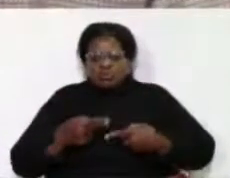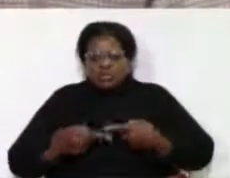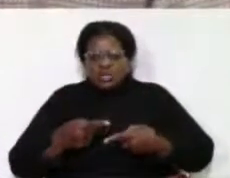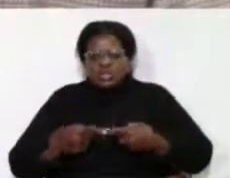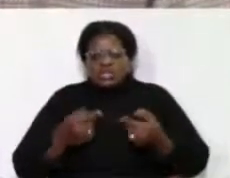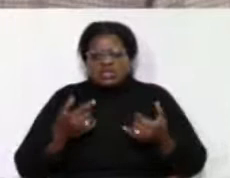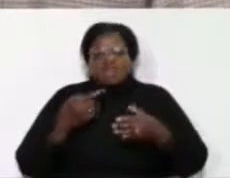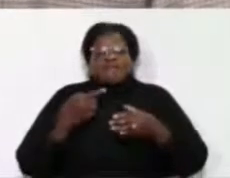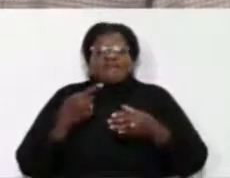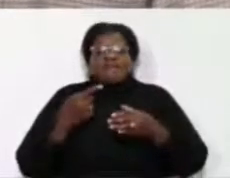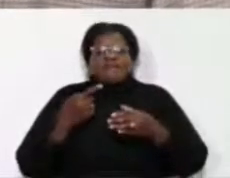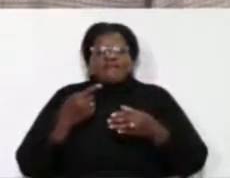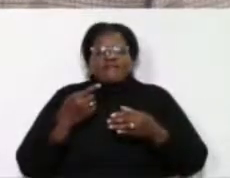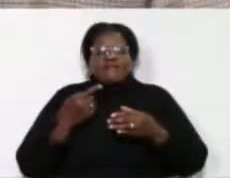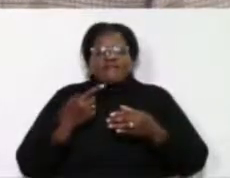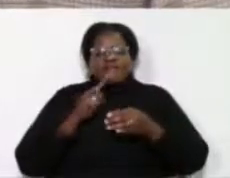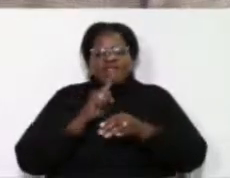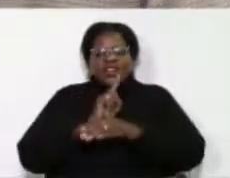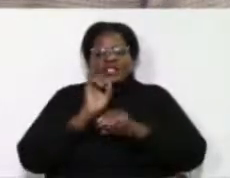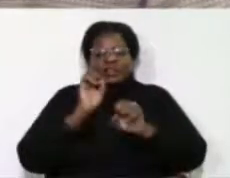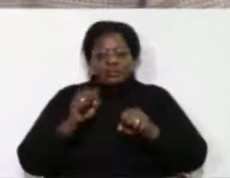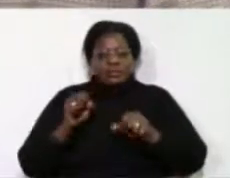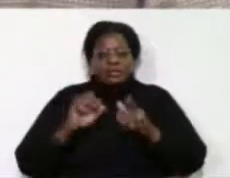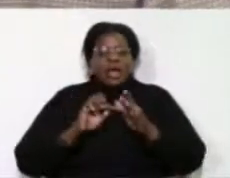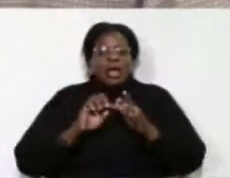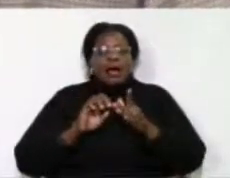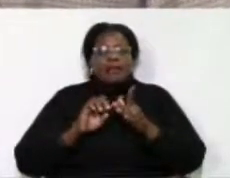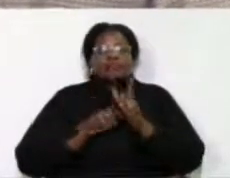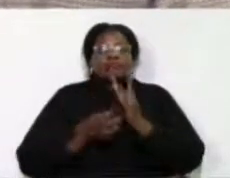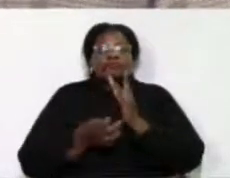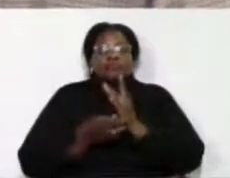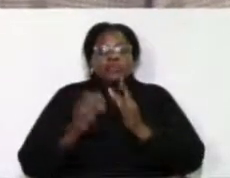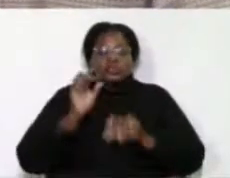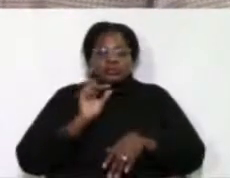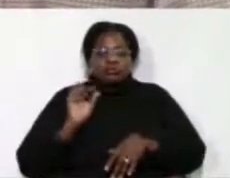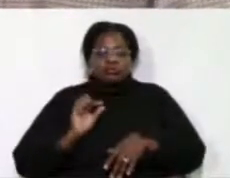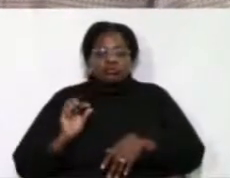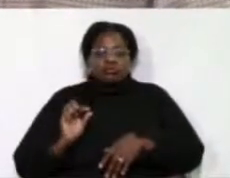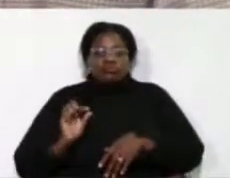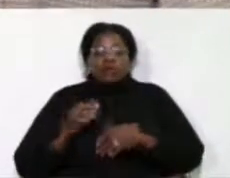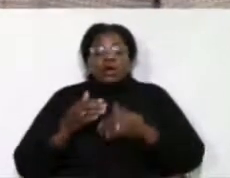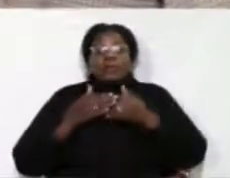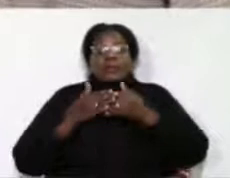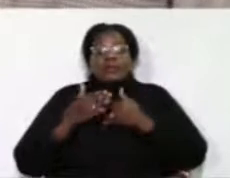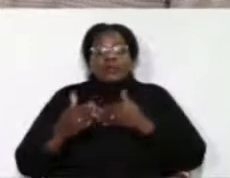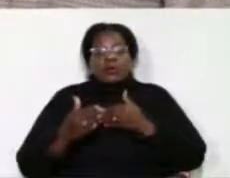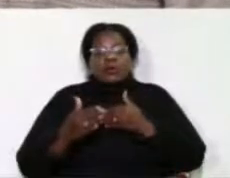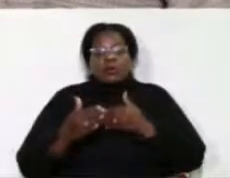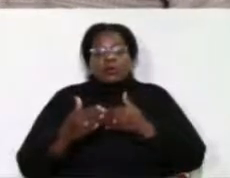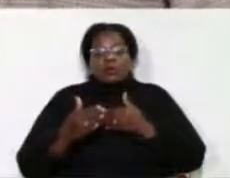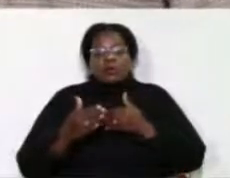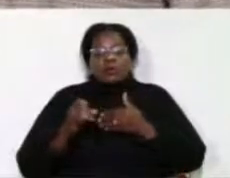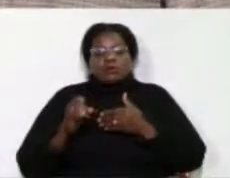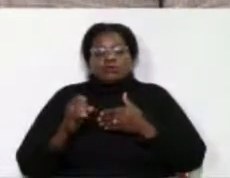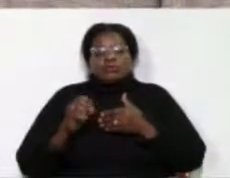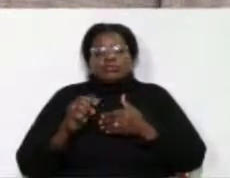get to the costing and pricing component. So if you don't mind, we're going to work through quickly, I think in about 10